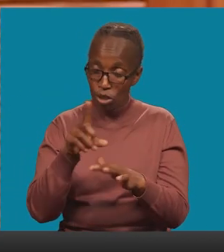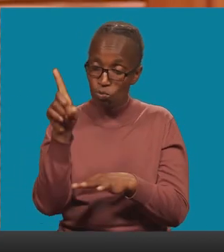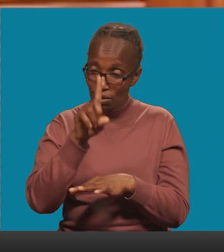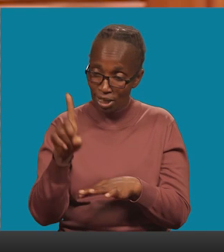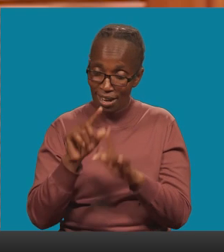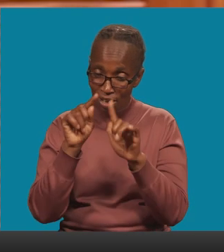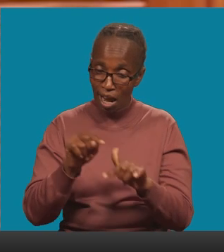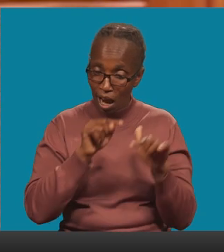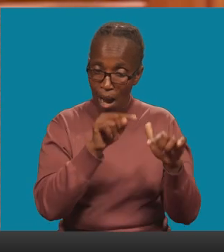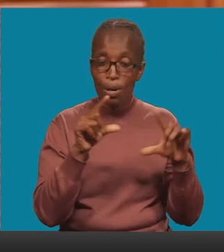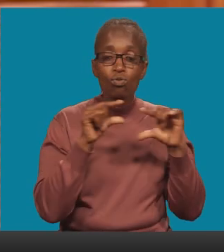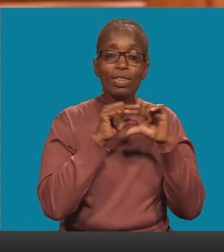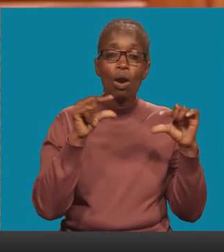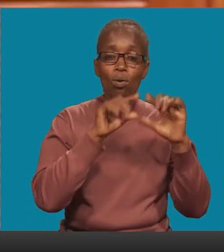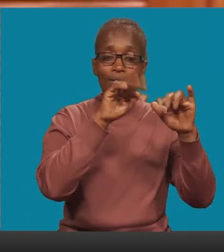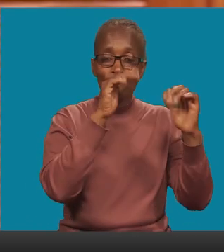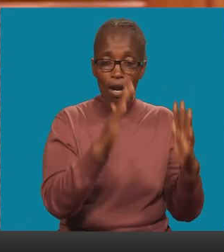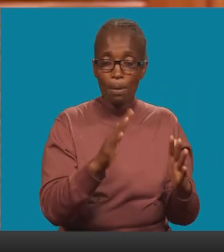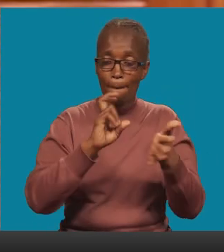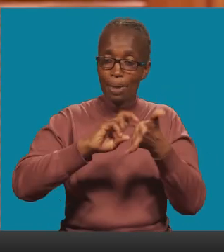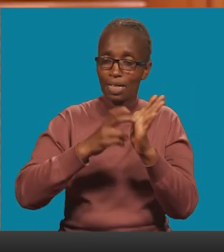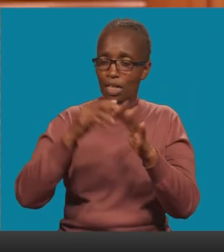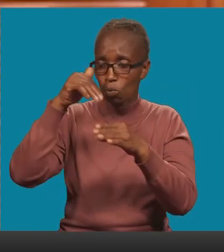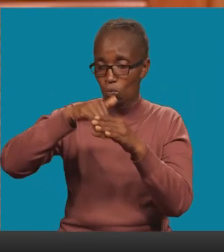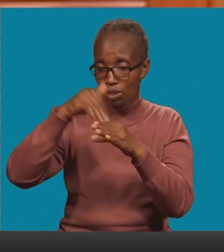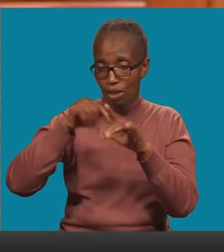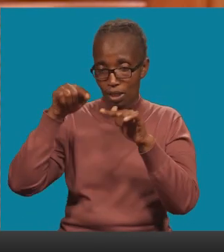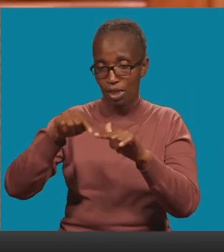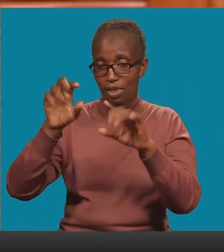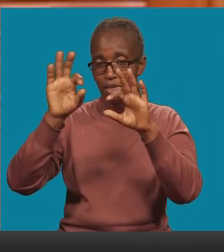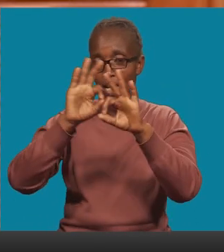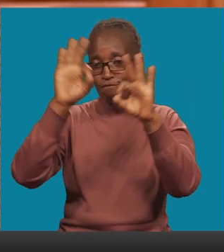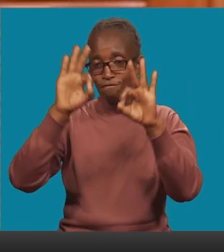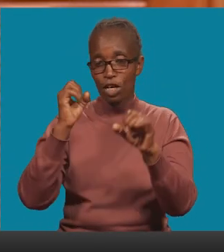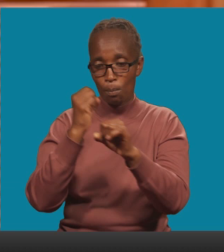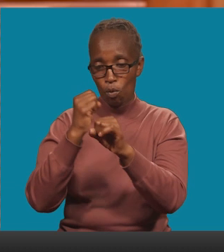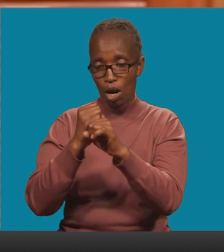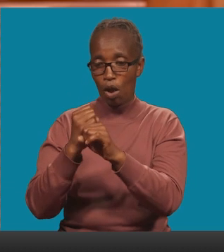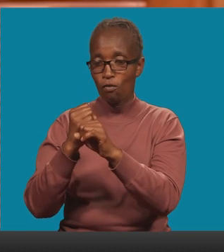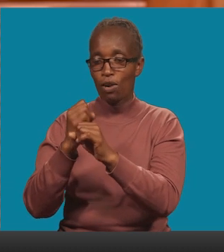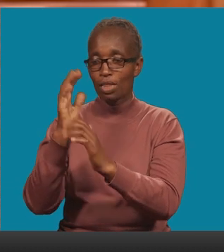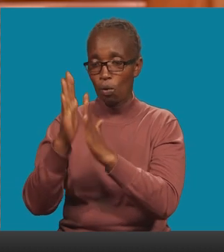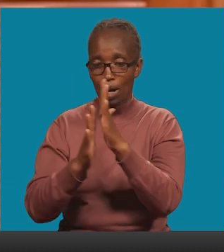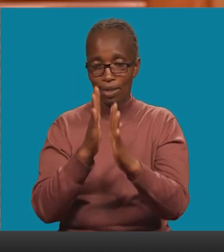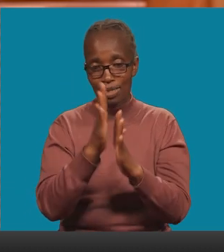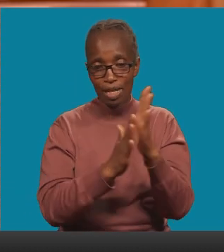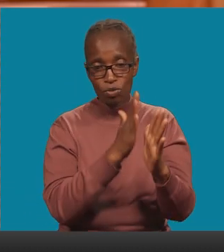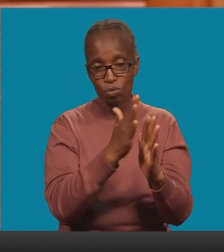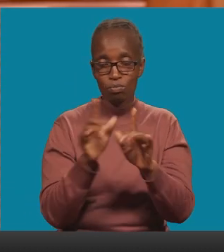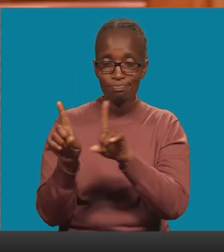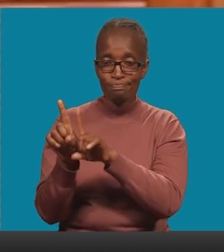farmer. So within the framework of your reorganization, I